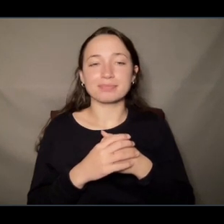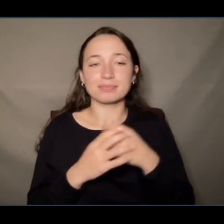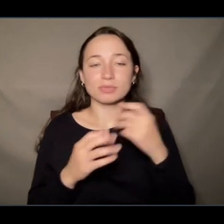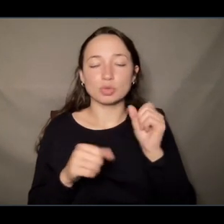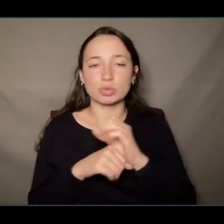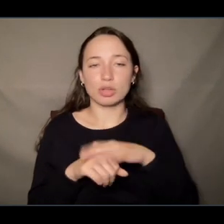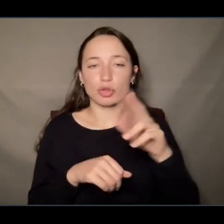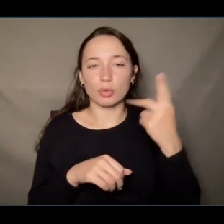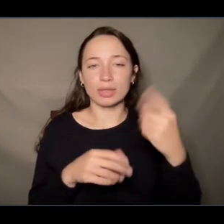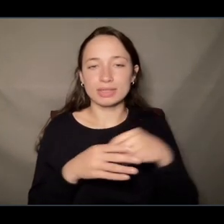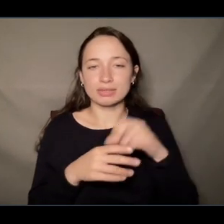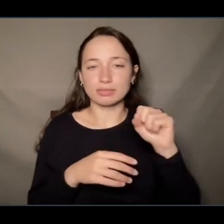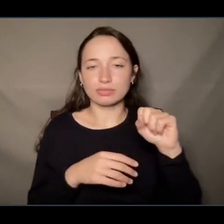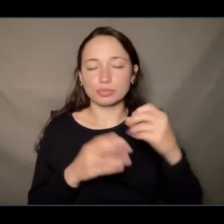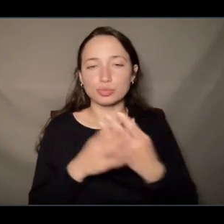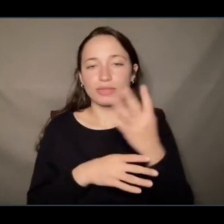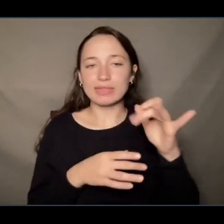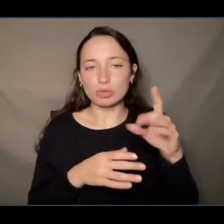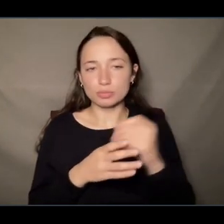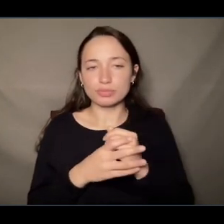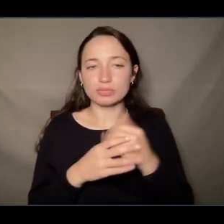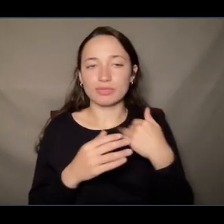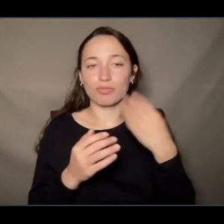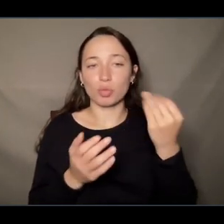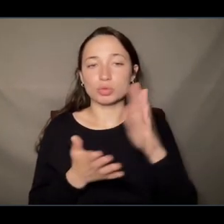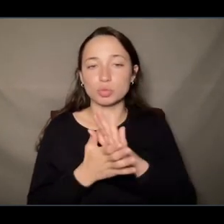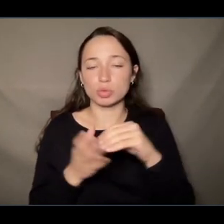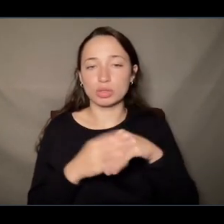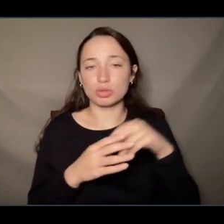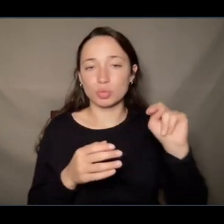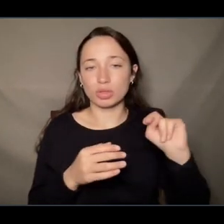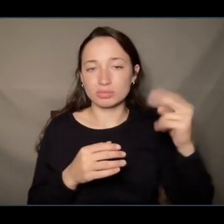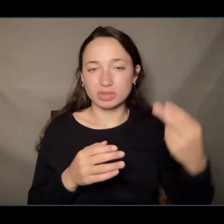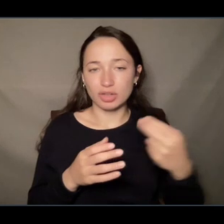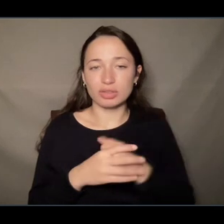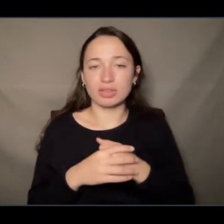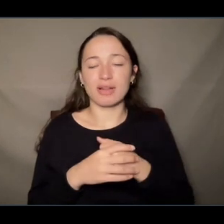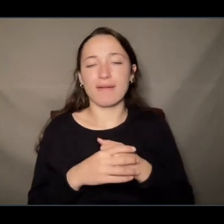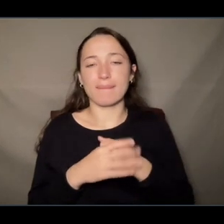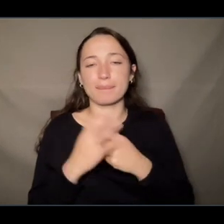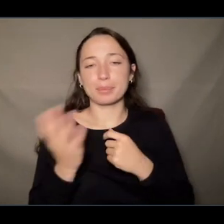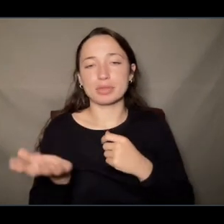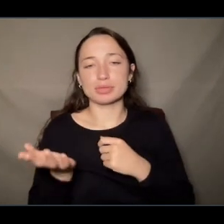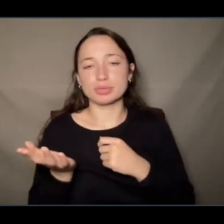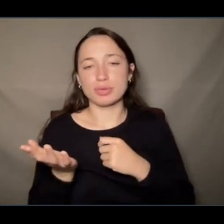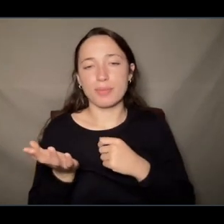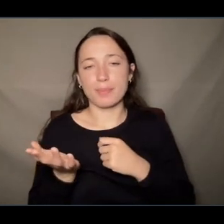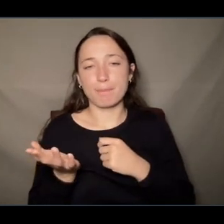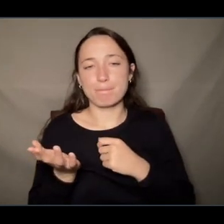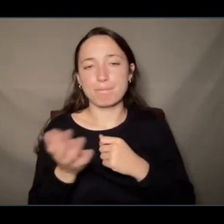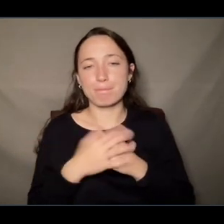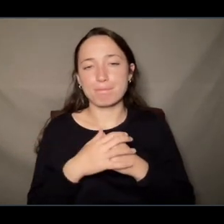we're working on our third one in Springfield. We have 14 schools in New Hampshire.